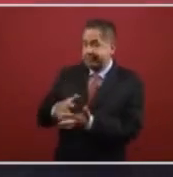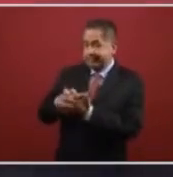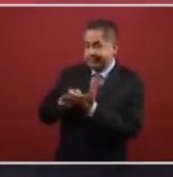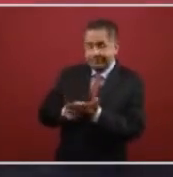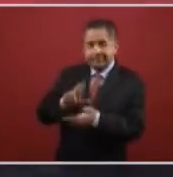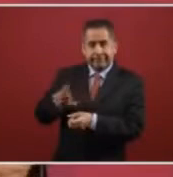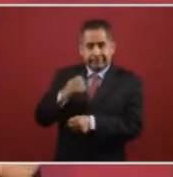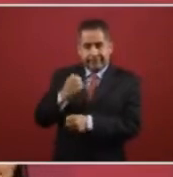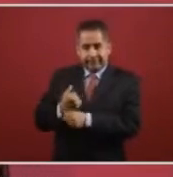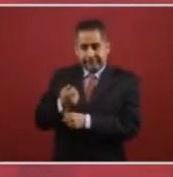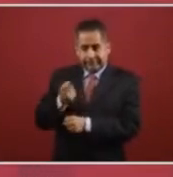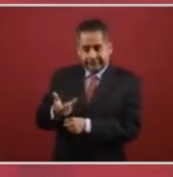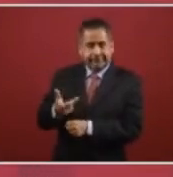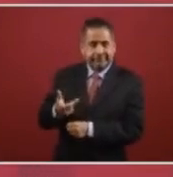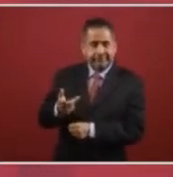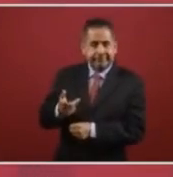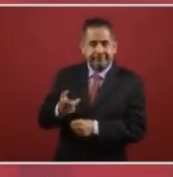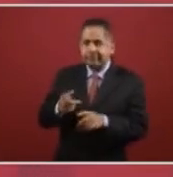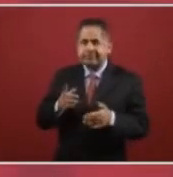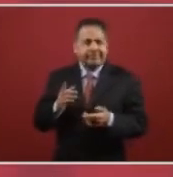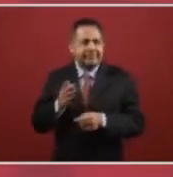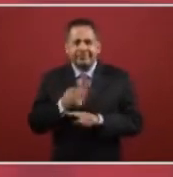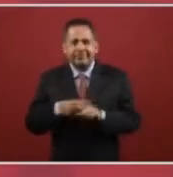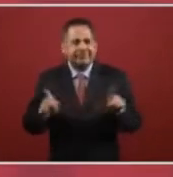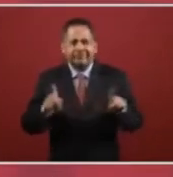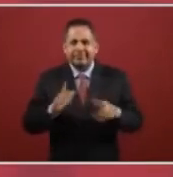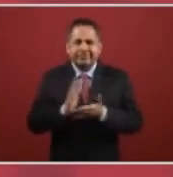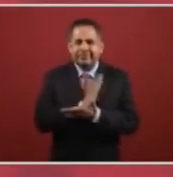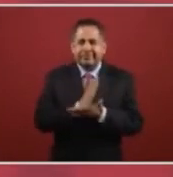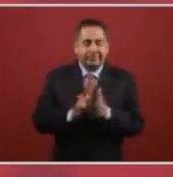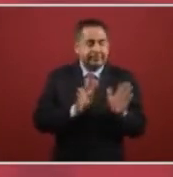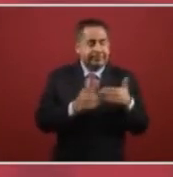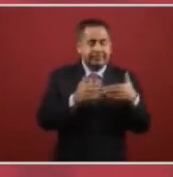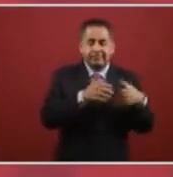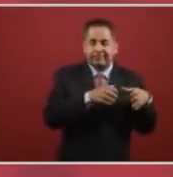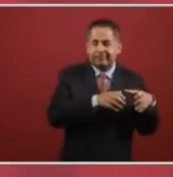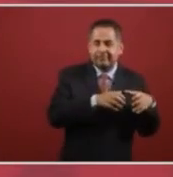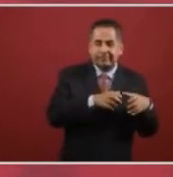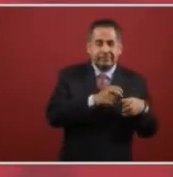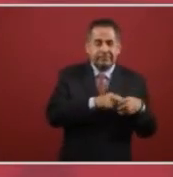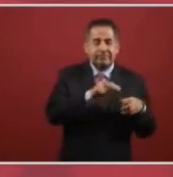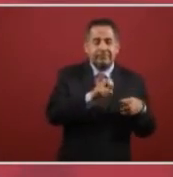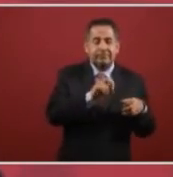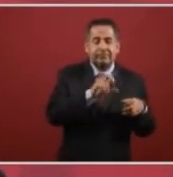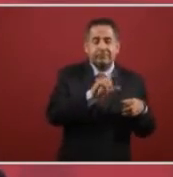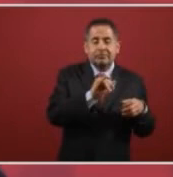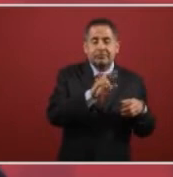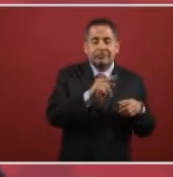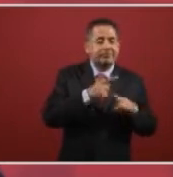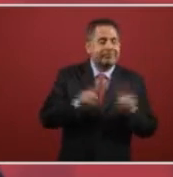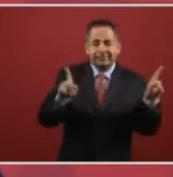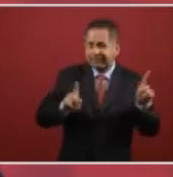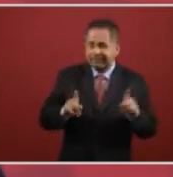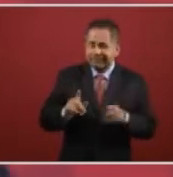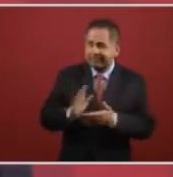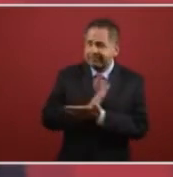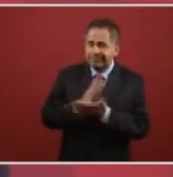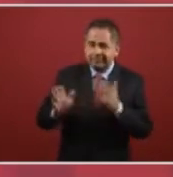That austerity that's Republican, that has to do nothing with the